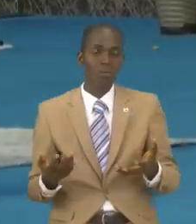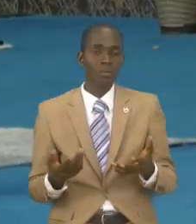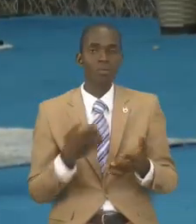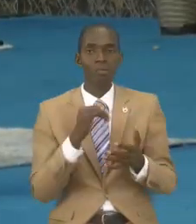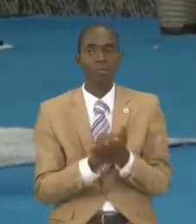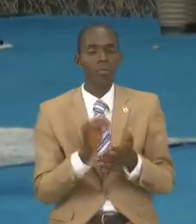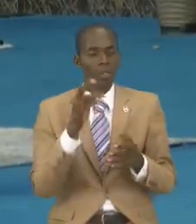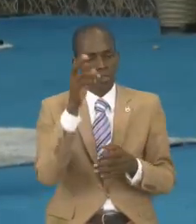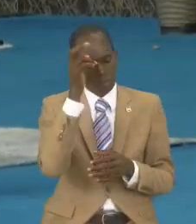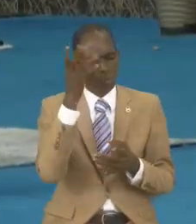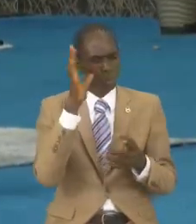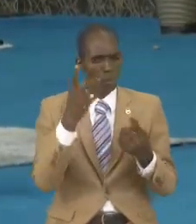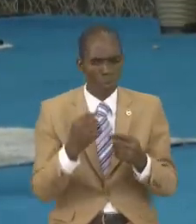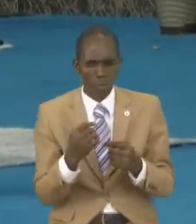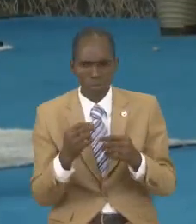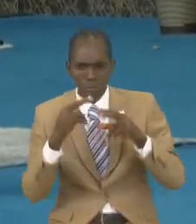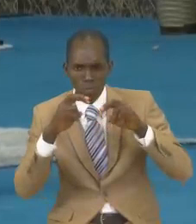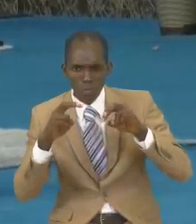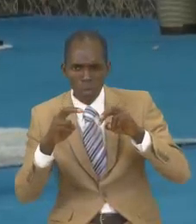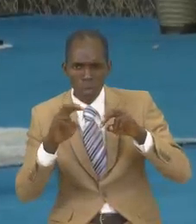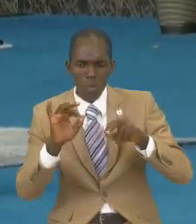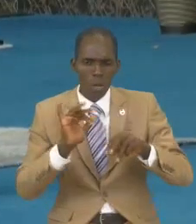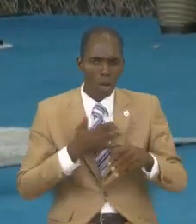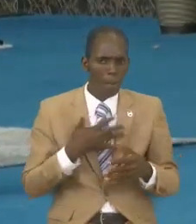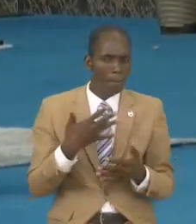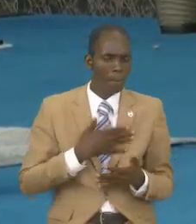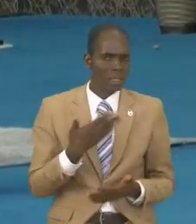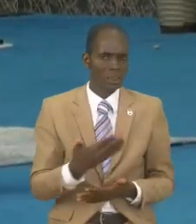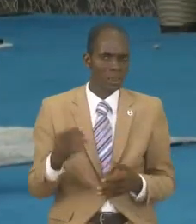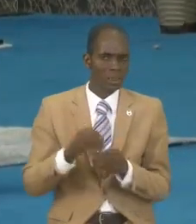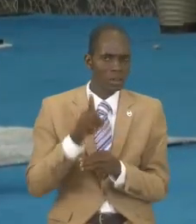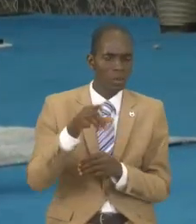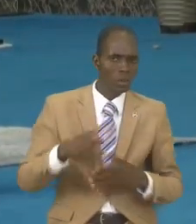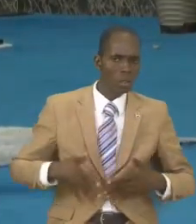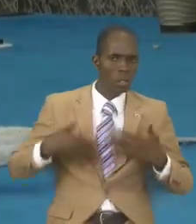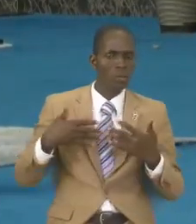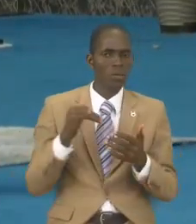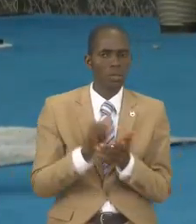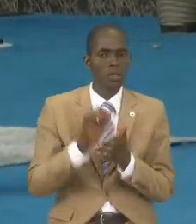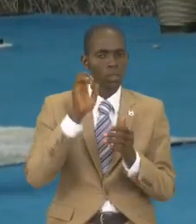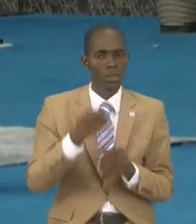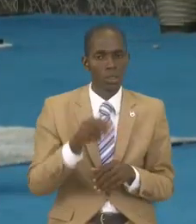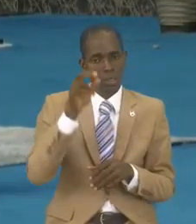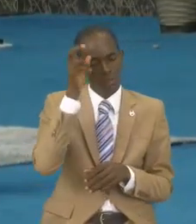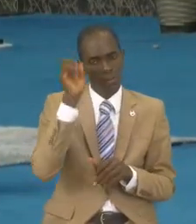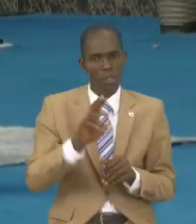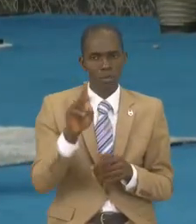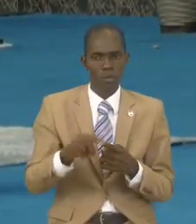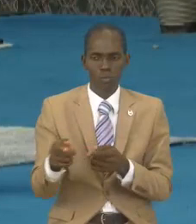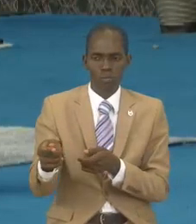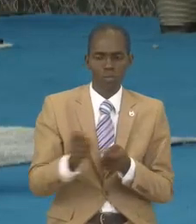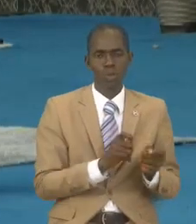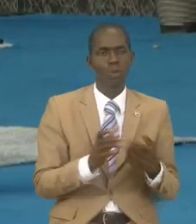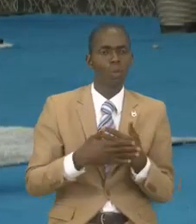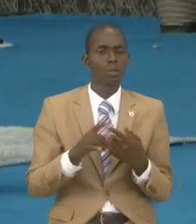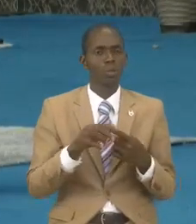still has property in you, a magnet in you, by which he can draw you into the world. He wants to